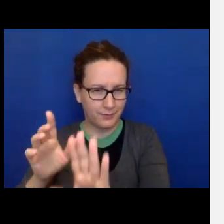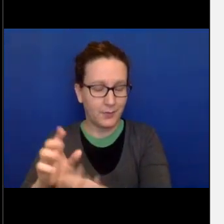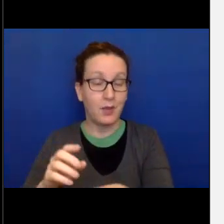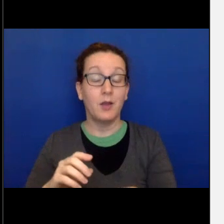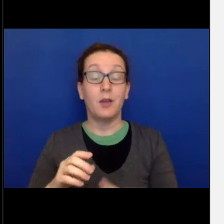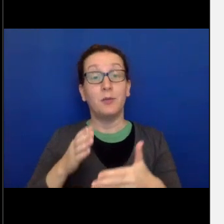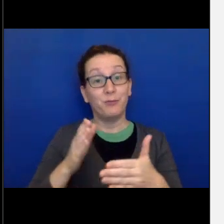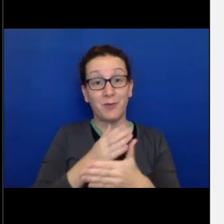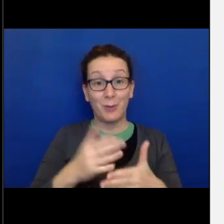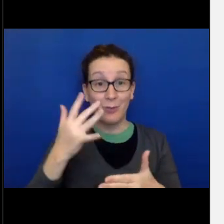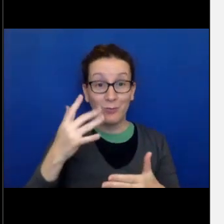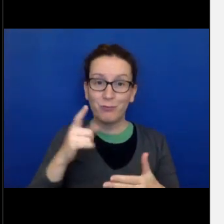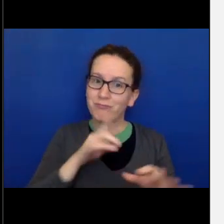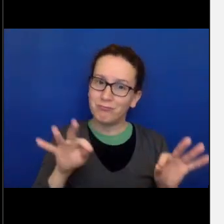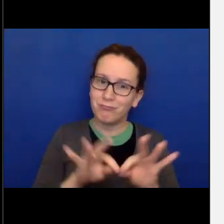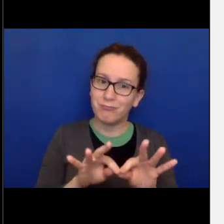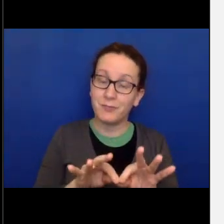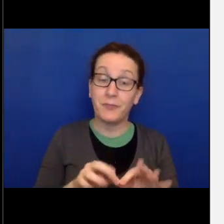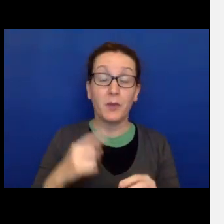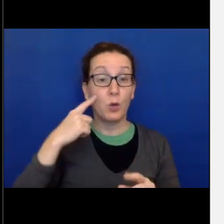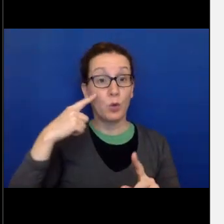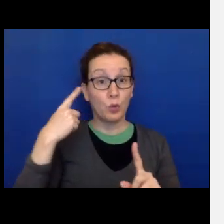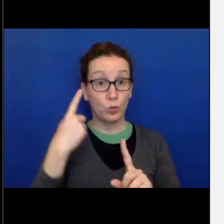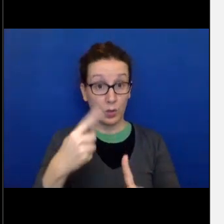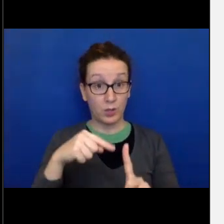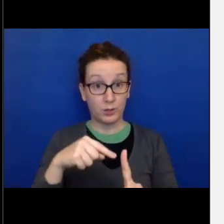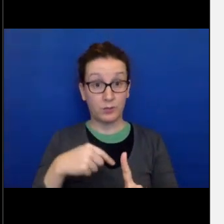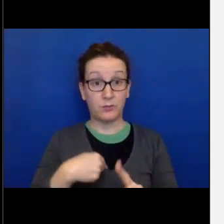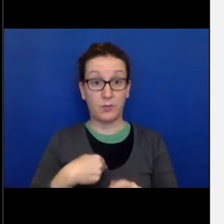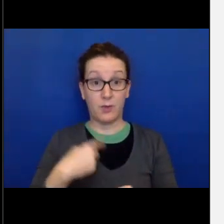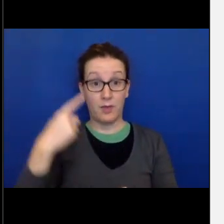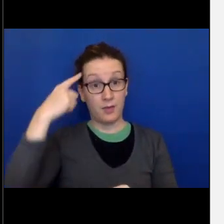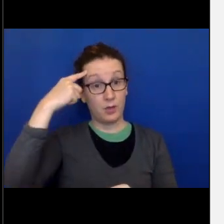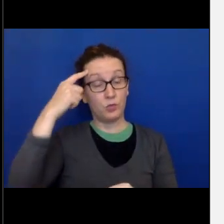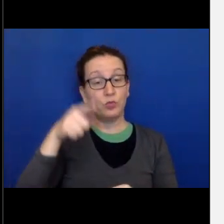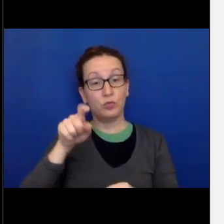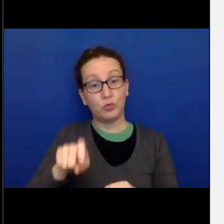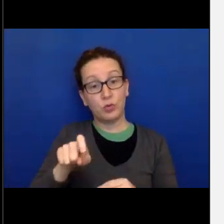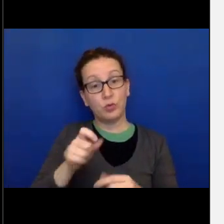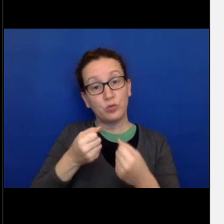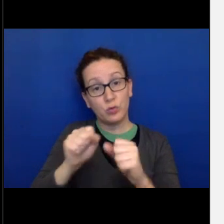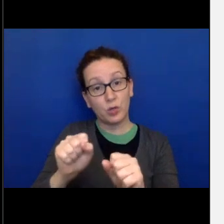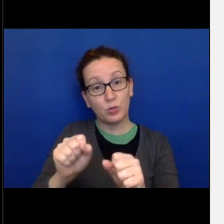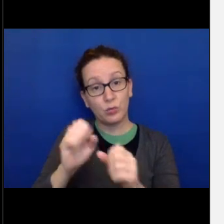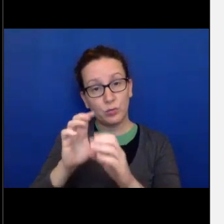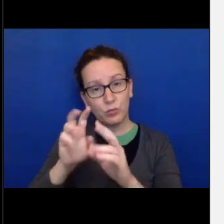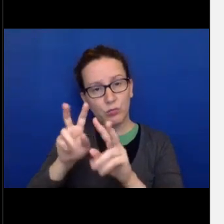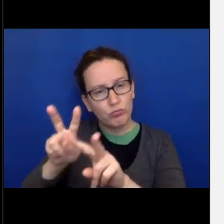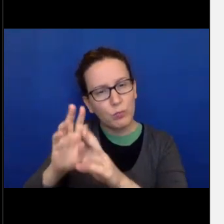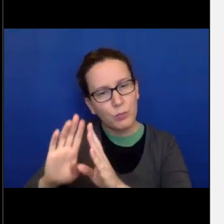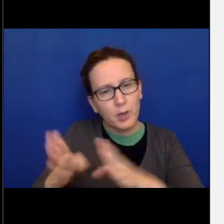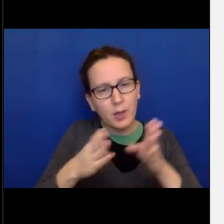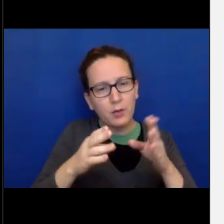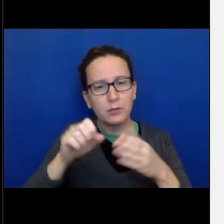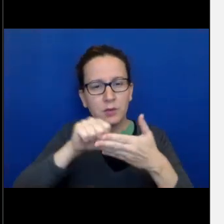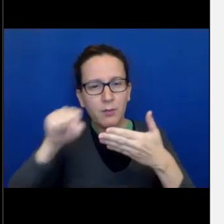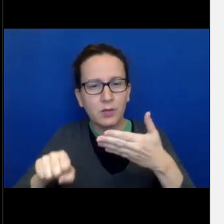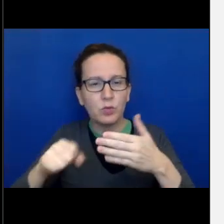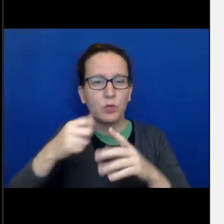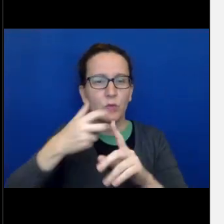think it's especially important. So for one, I think you should try to plan out a semester or quarterly